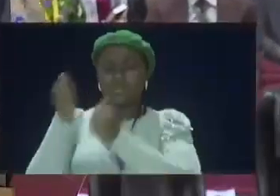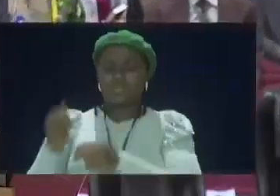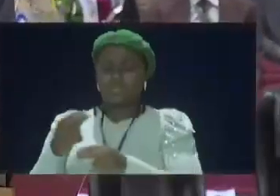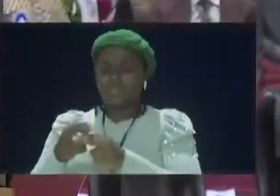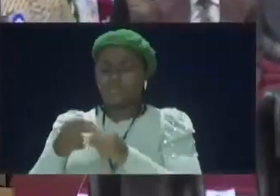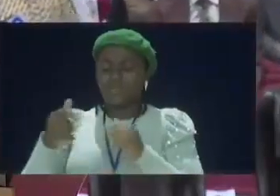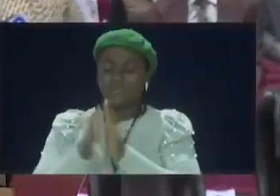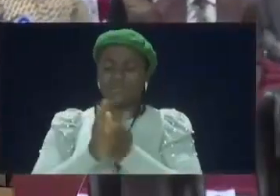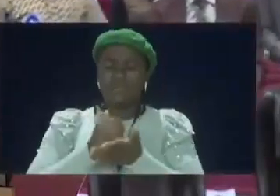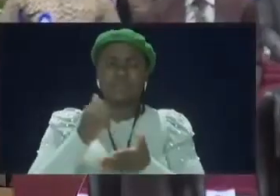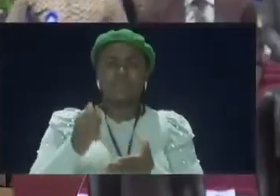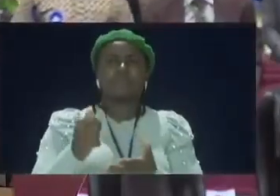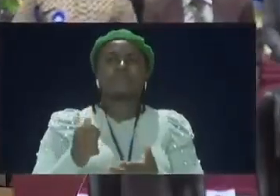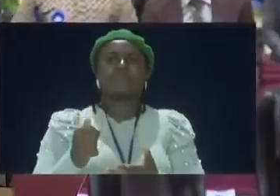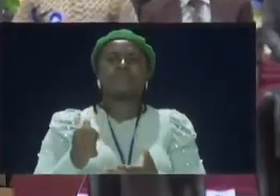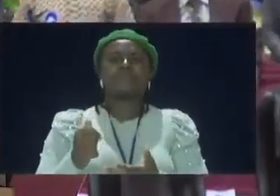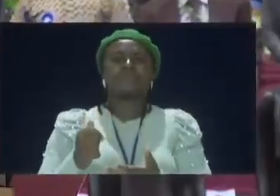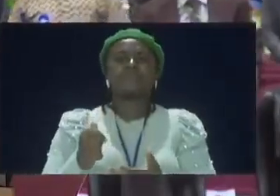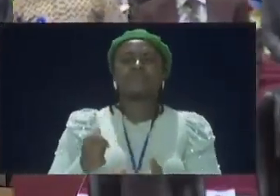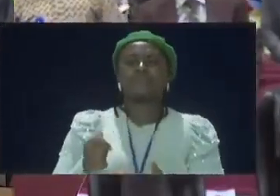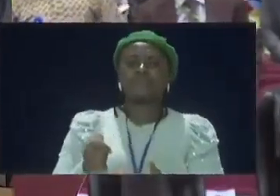we pray.